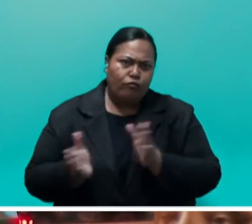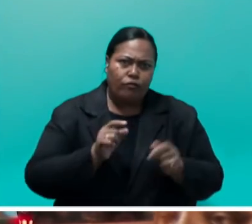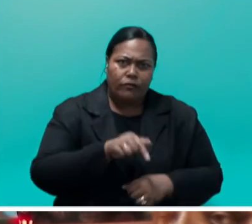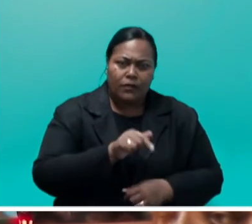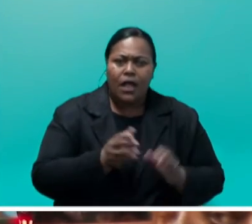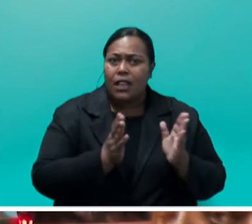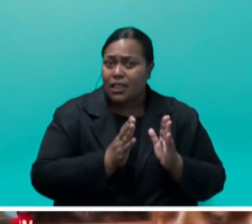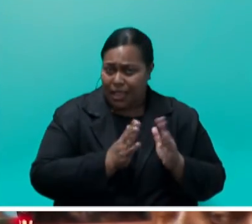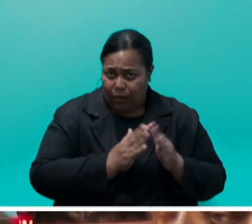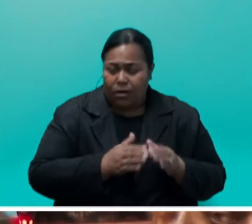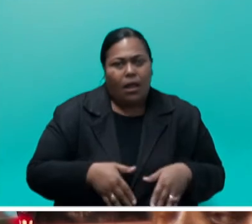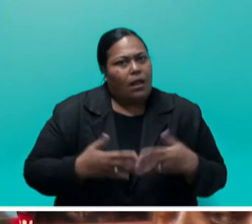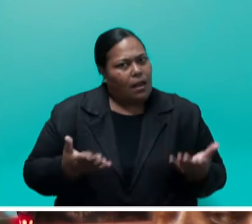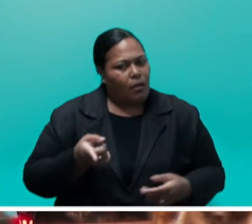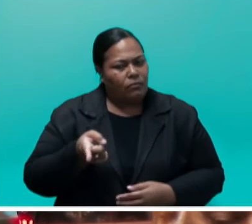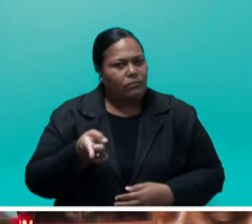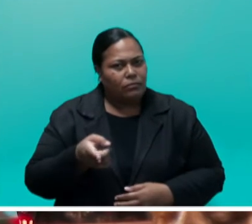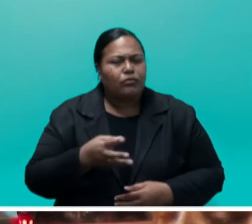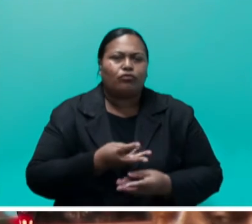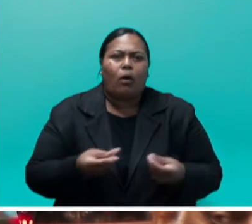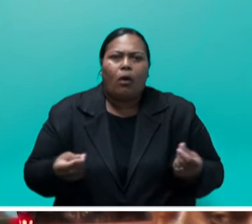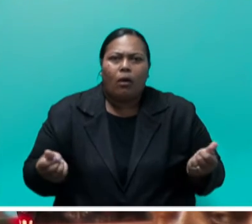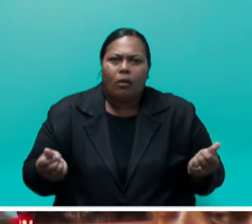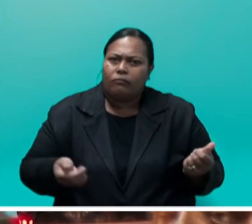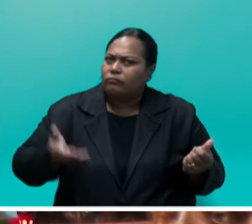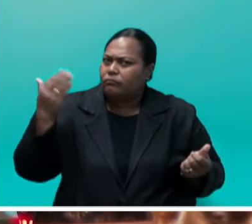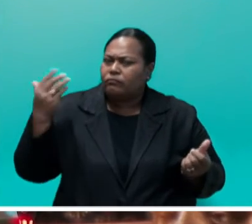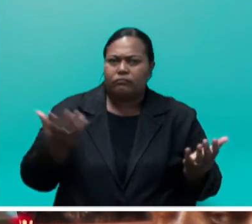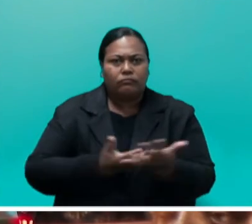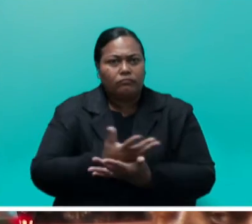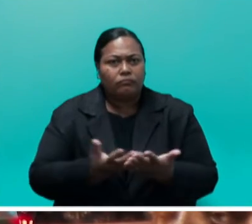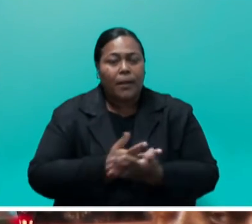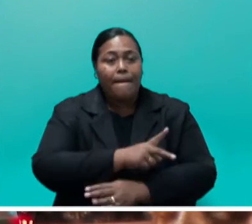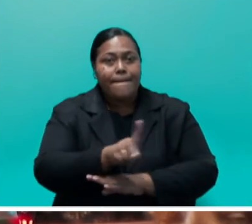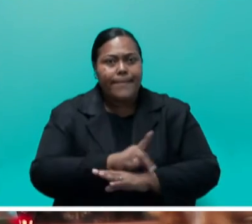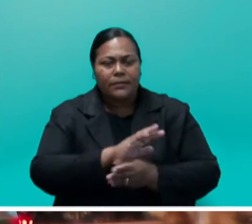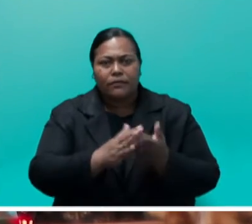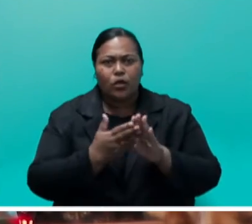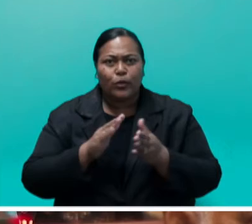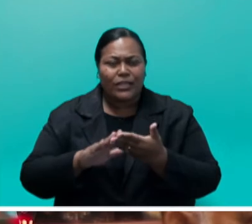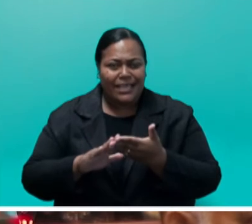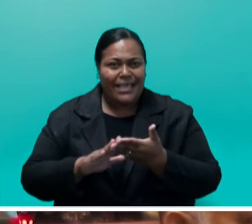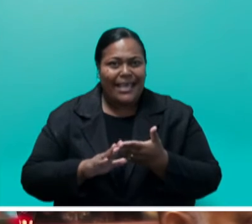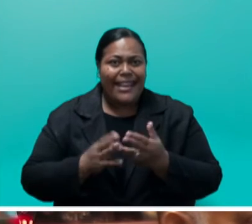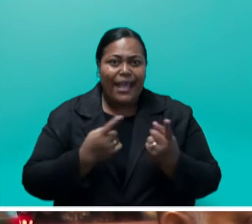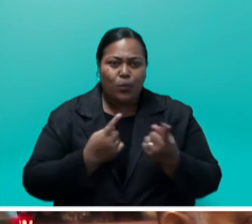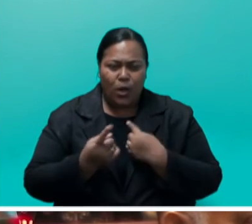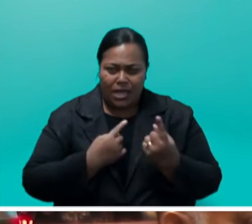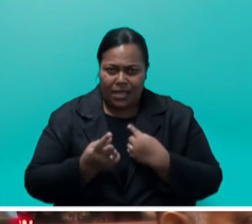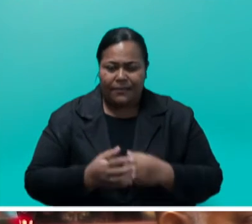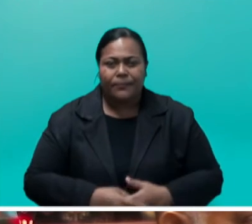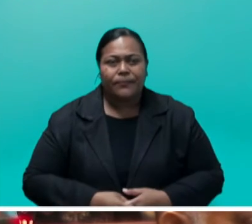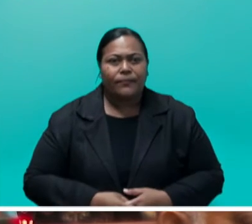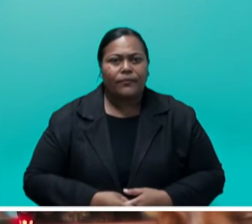were previously addressed by the Pacific Community Network in a project that